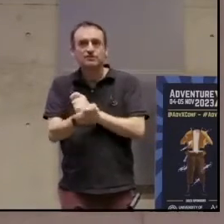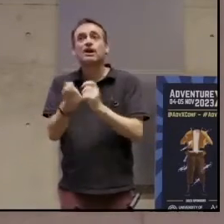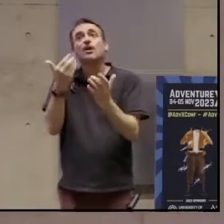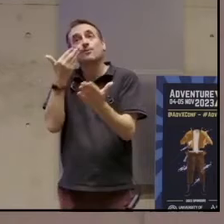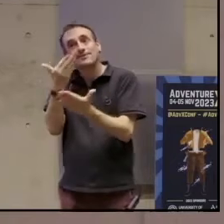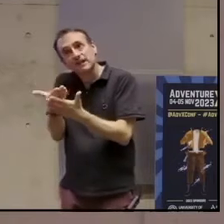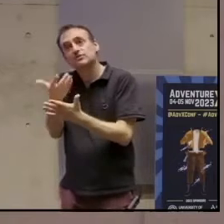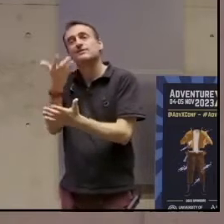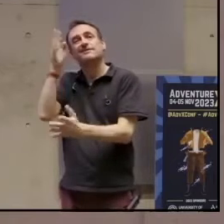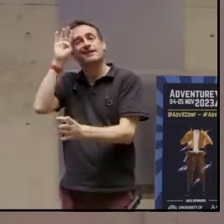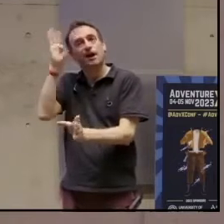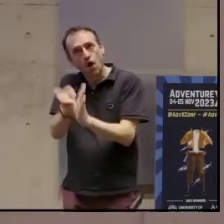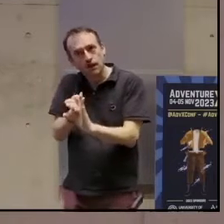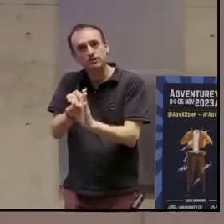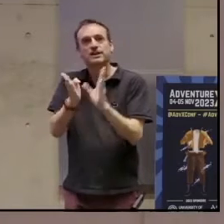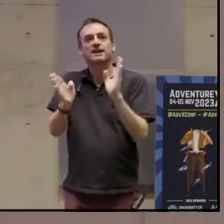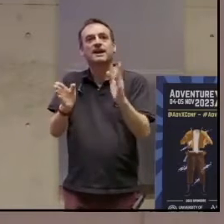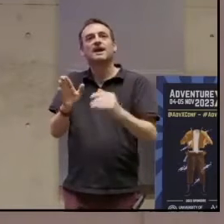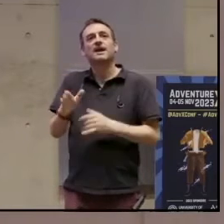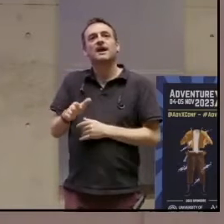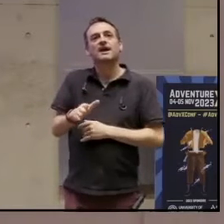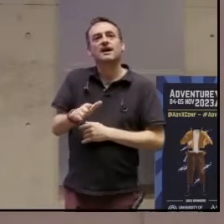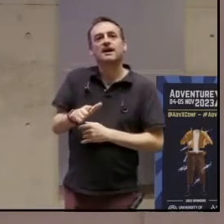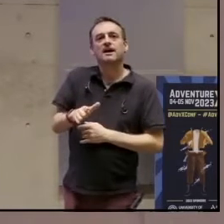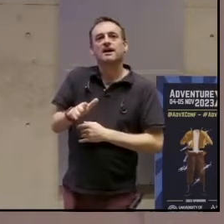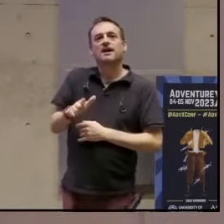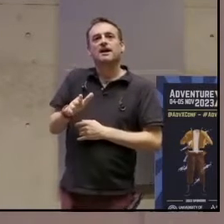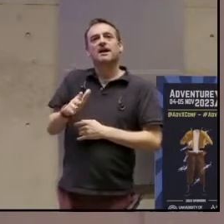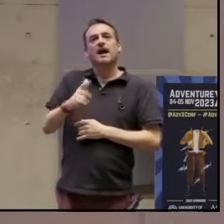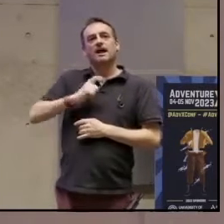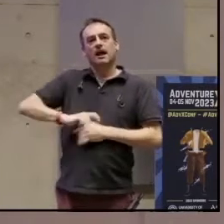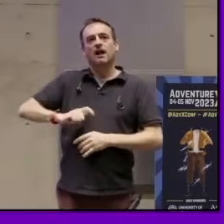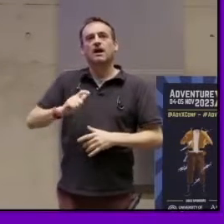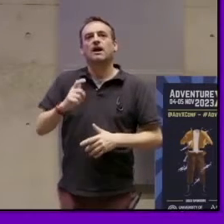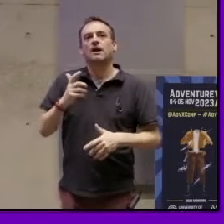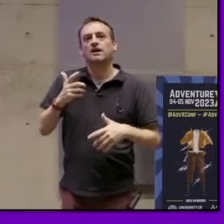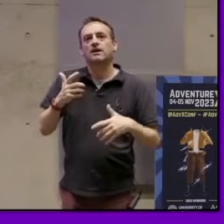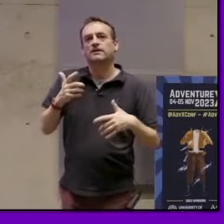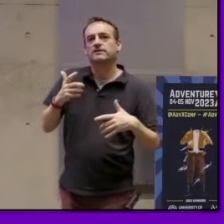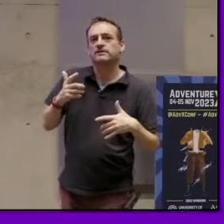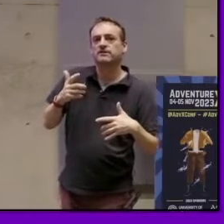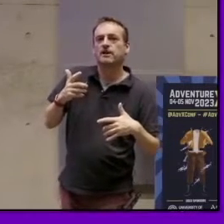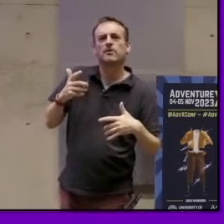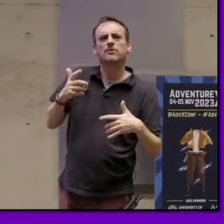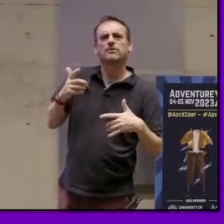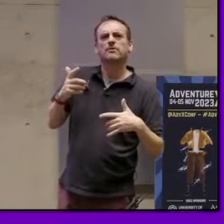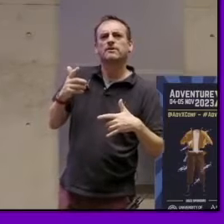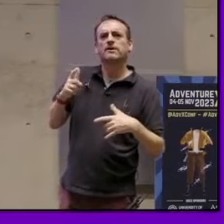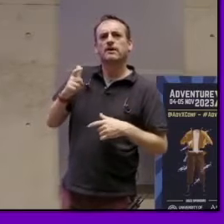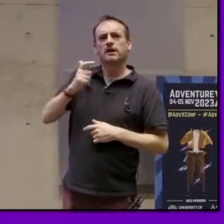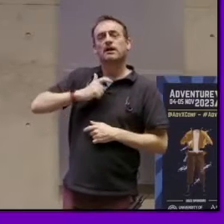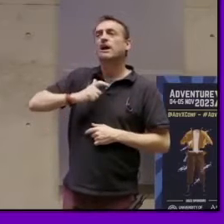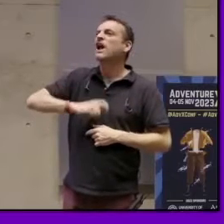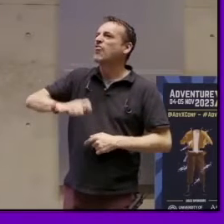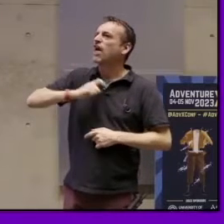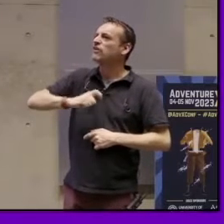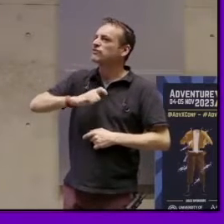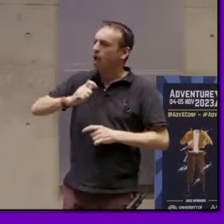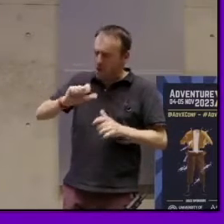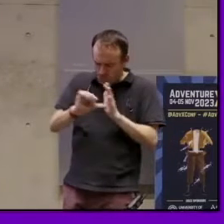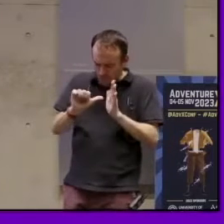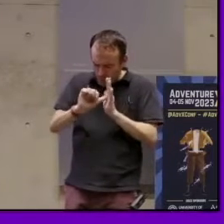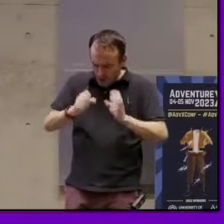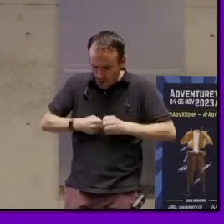catharsis. Don't have time to define those things, but you know. The point here is that psychology is not the only way we understand the